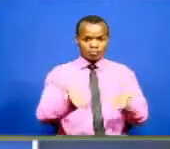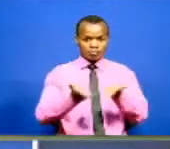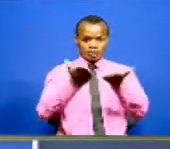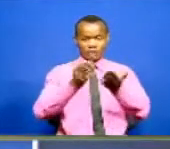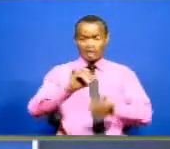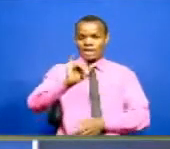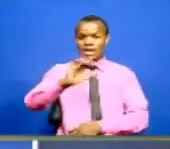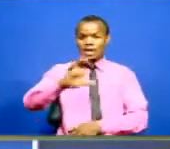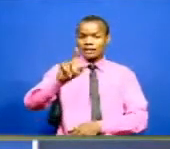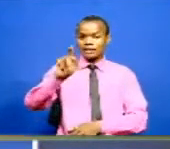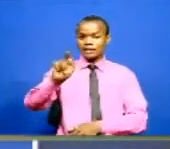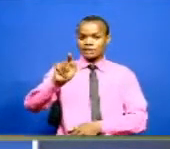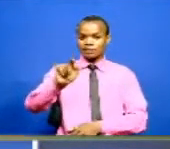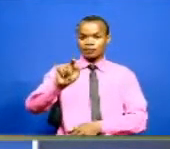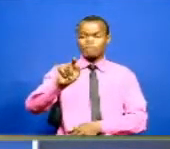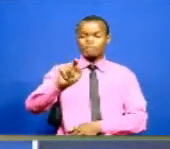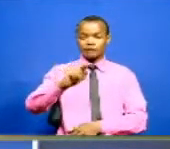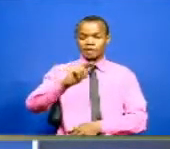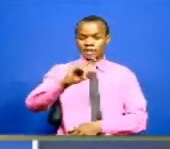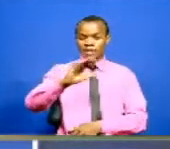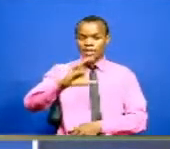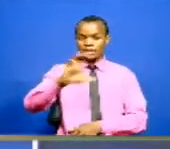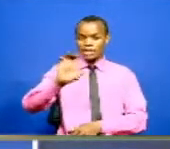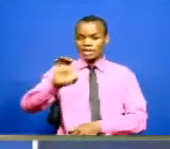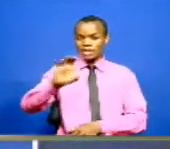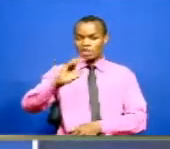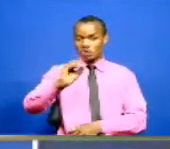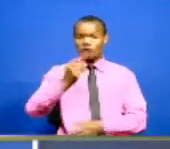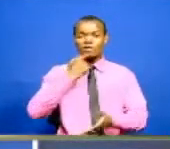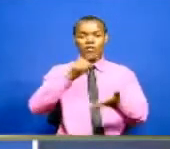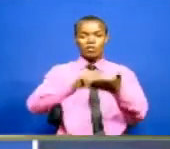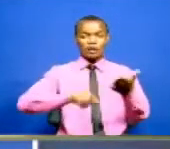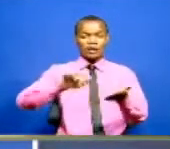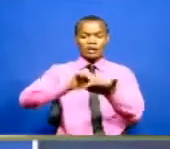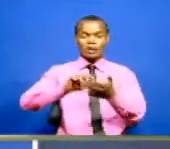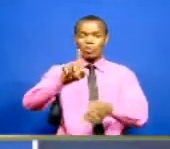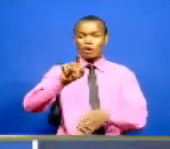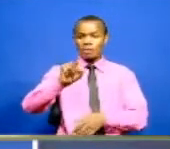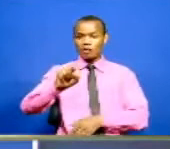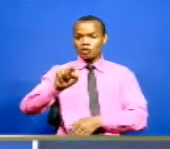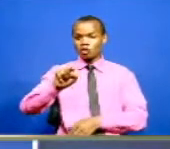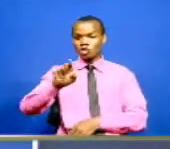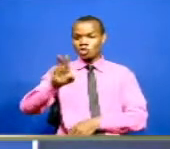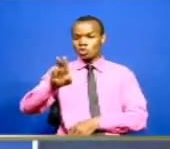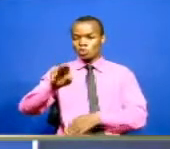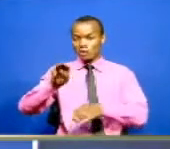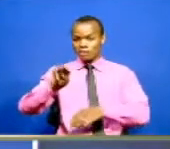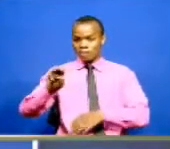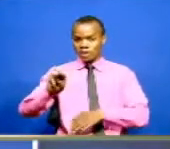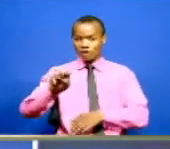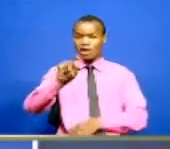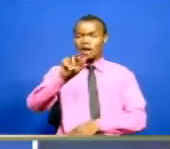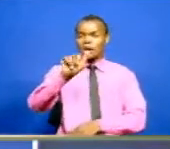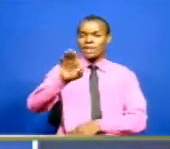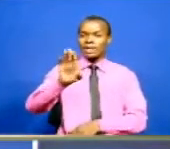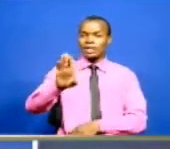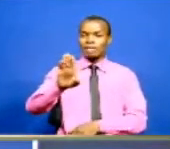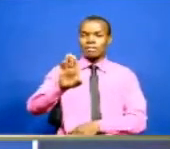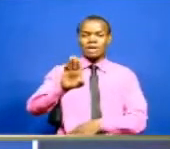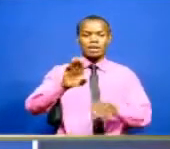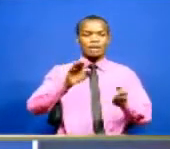Authority CEO Dr. Katherine Getao says over 1.2 million devices have been installed in